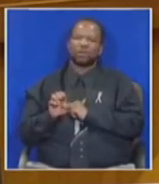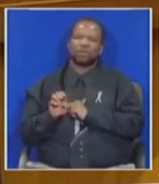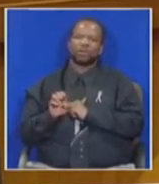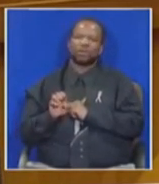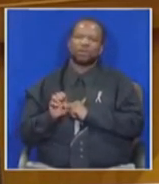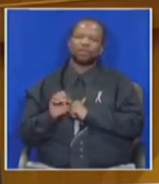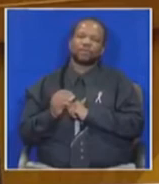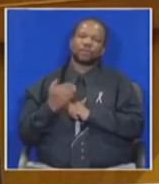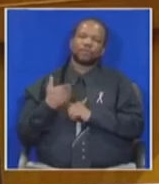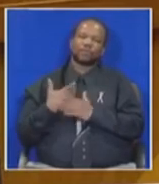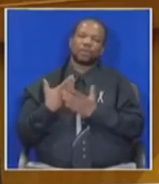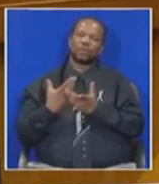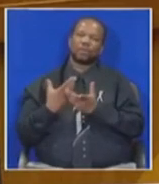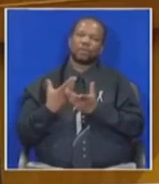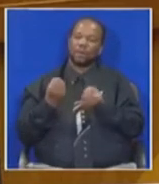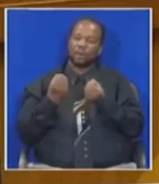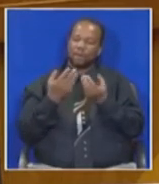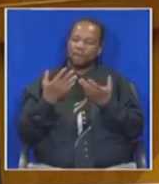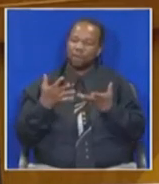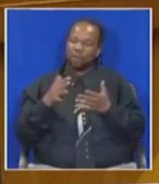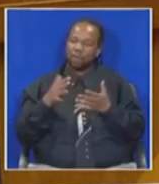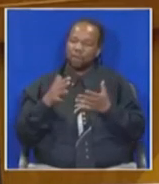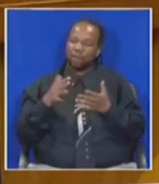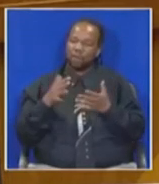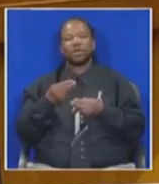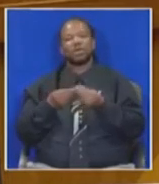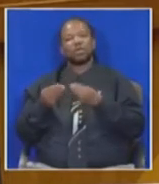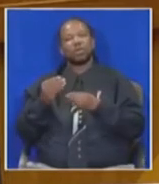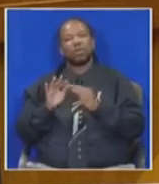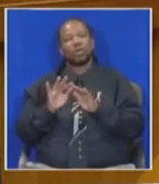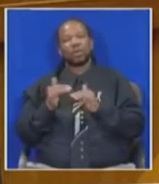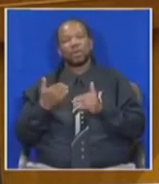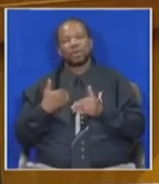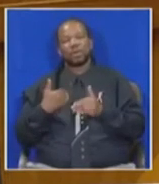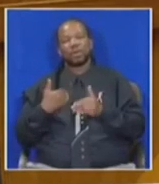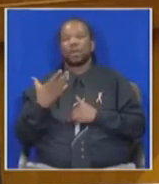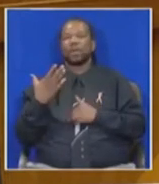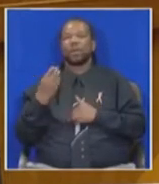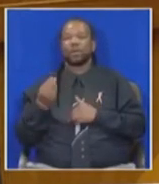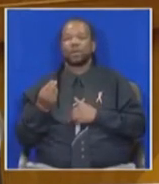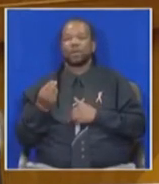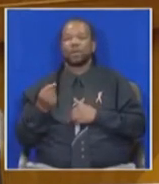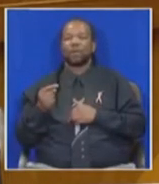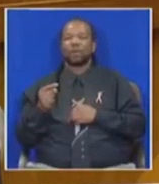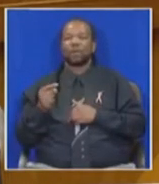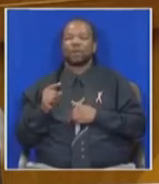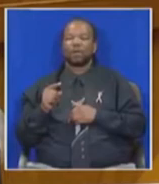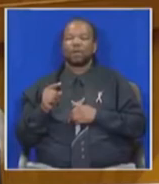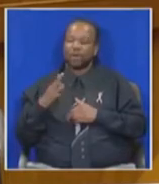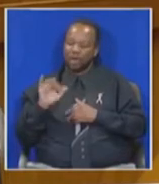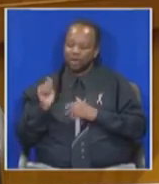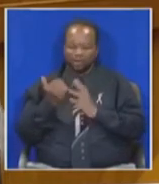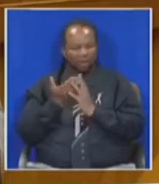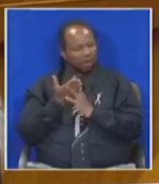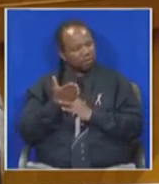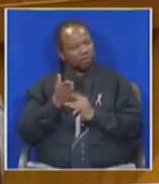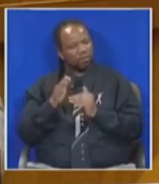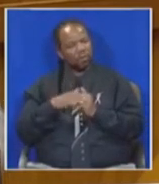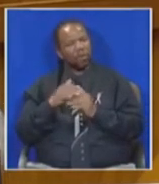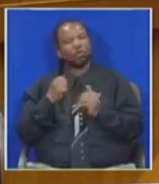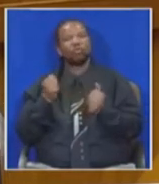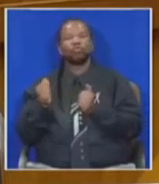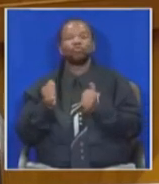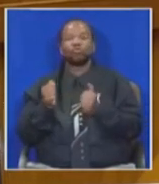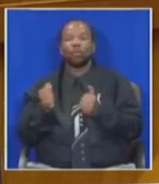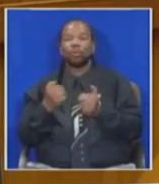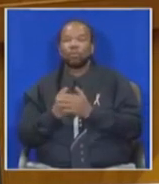that more poor and economically marginalized citizens were better provided for, had access to more jobs through inclusive